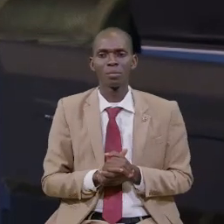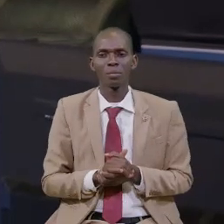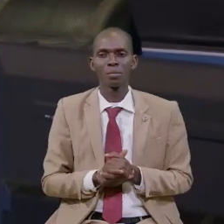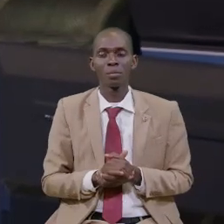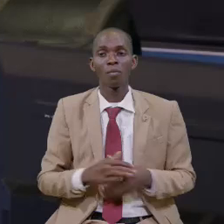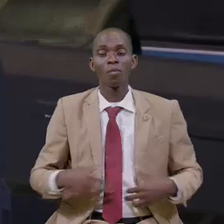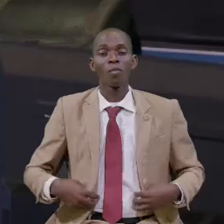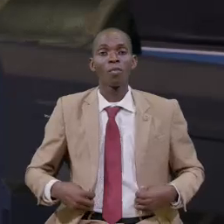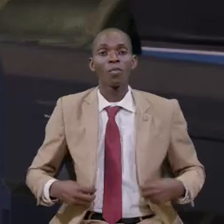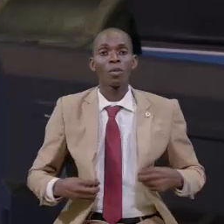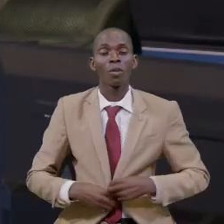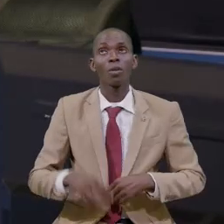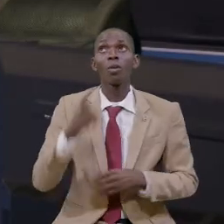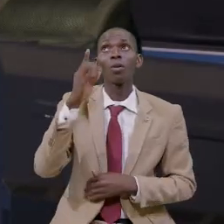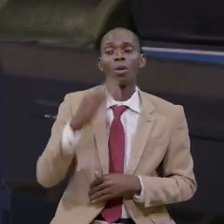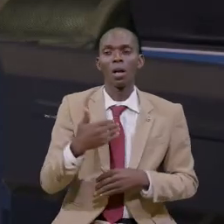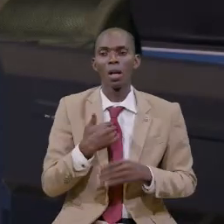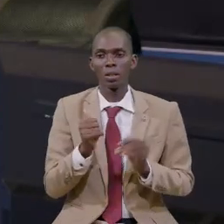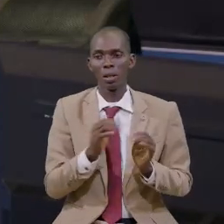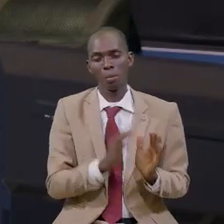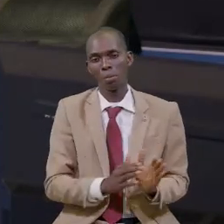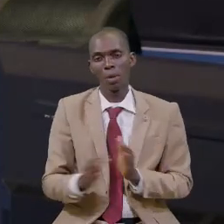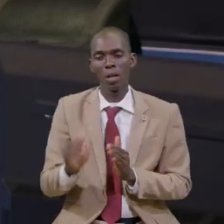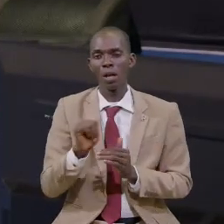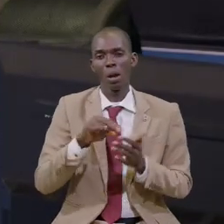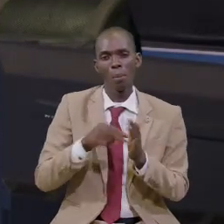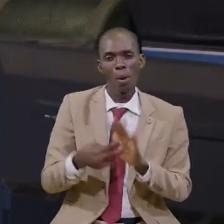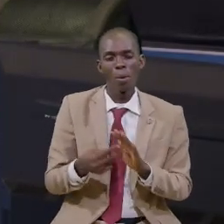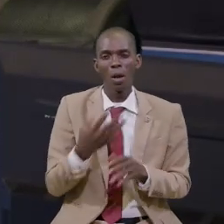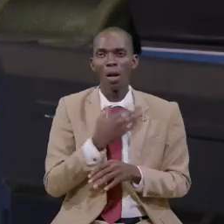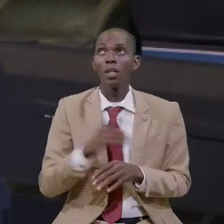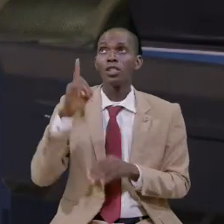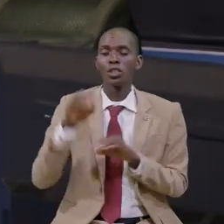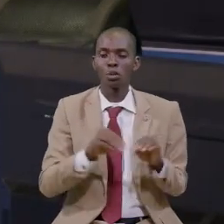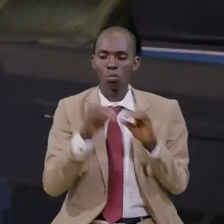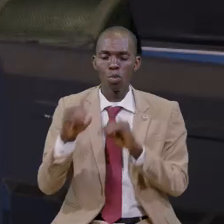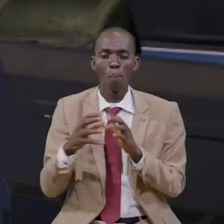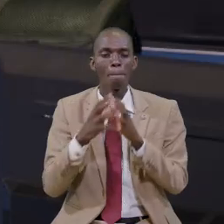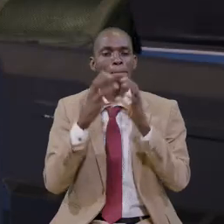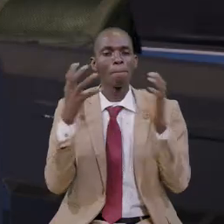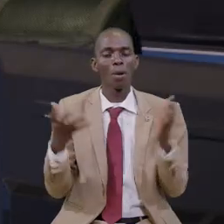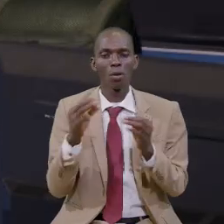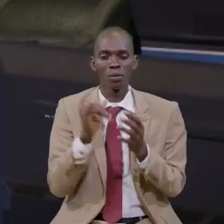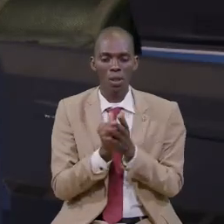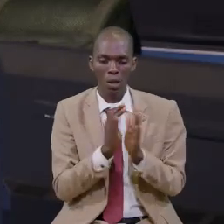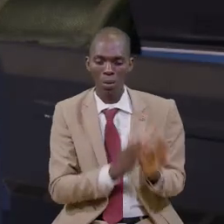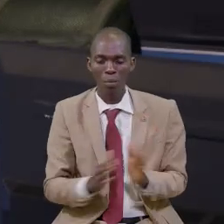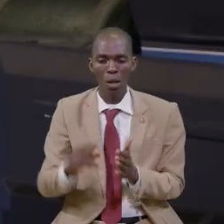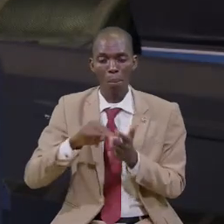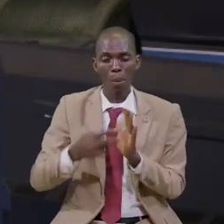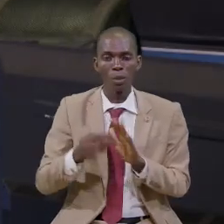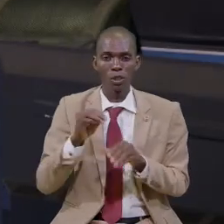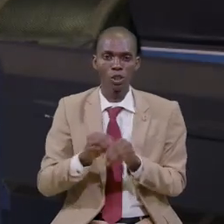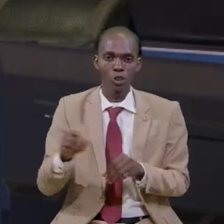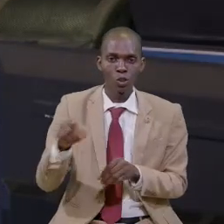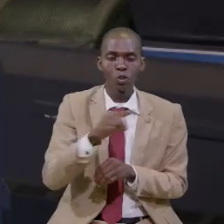a plan, a purpose, and he puts much of that plan and purpose in you, the change maker.